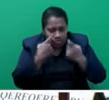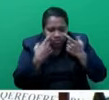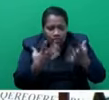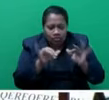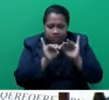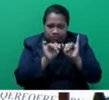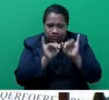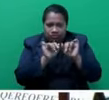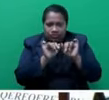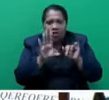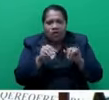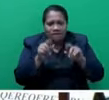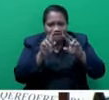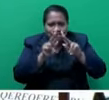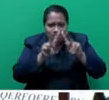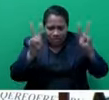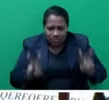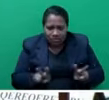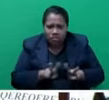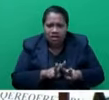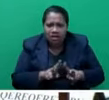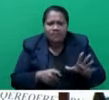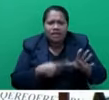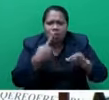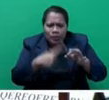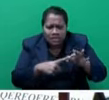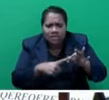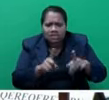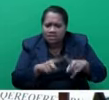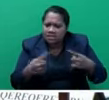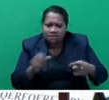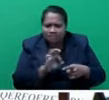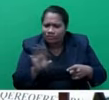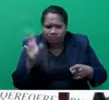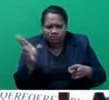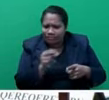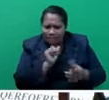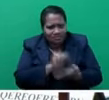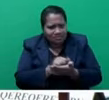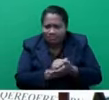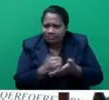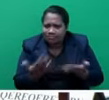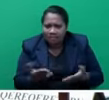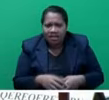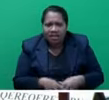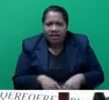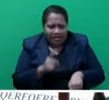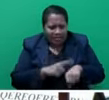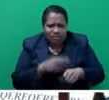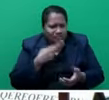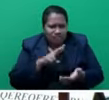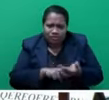vouchers, acquittals, things not done properly, approvals not given, timely reports are not